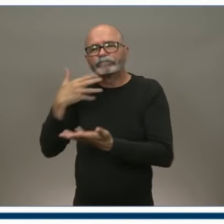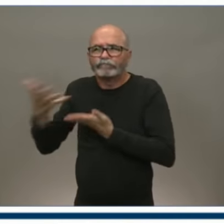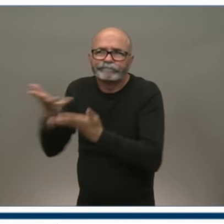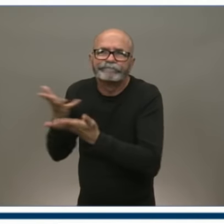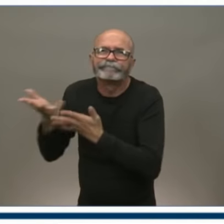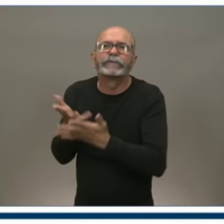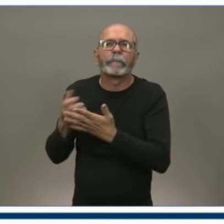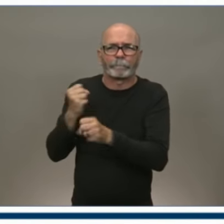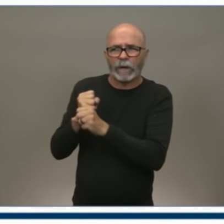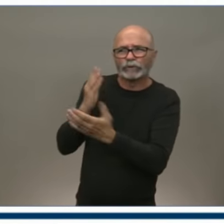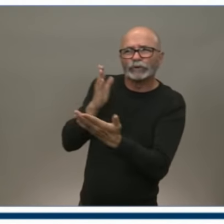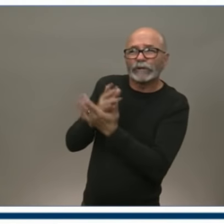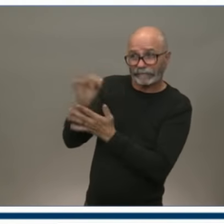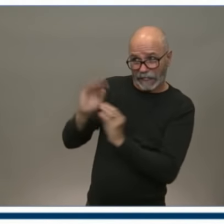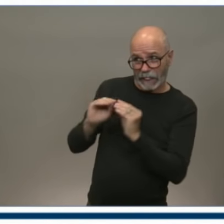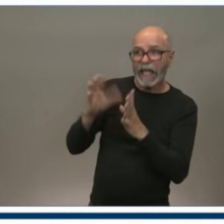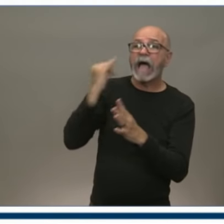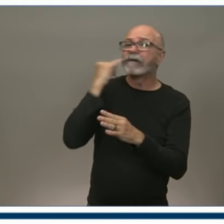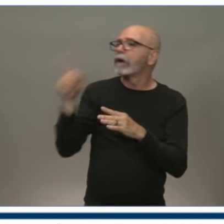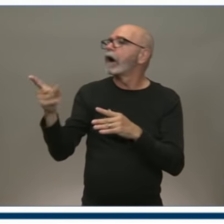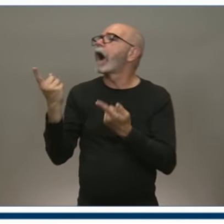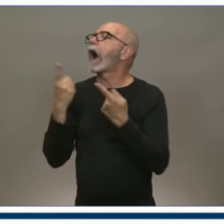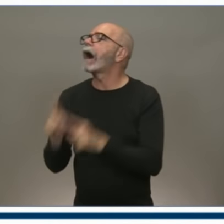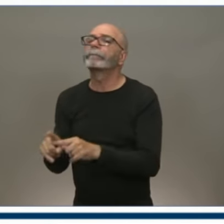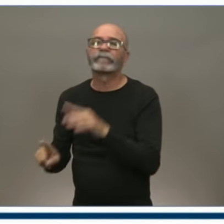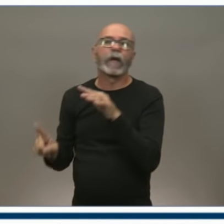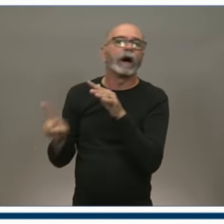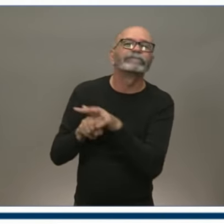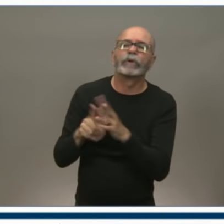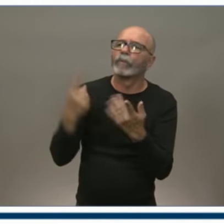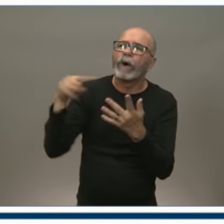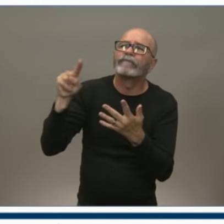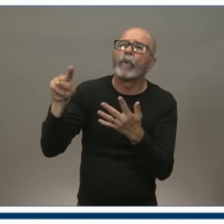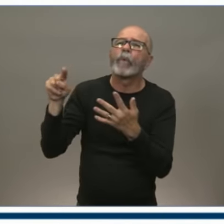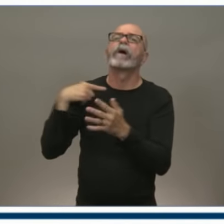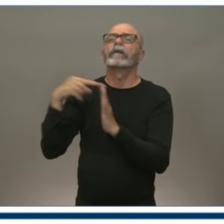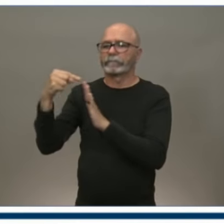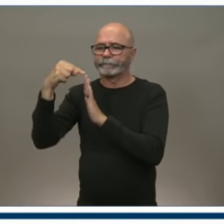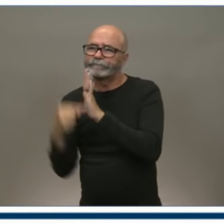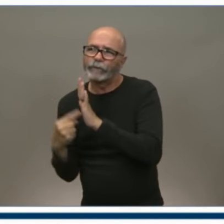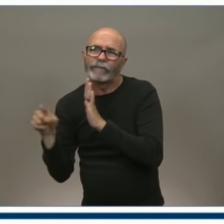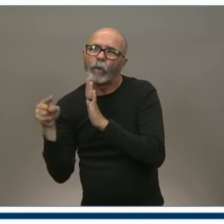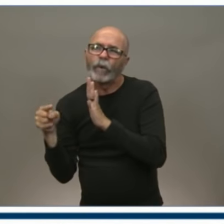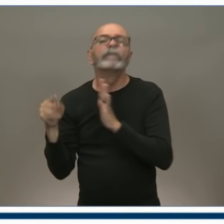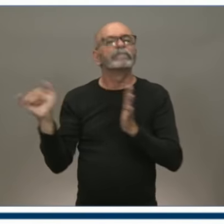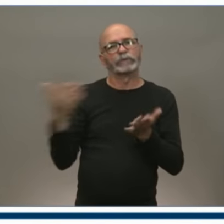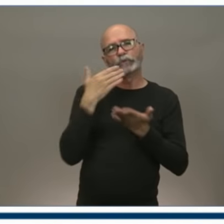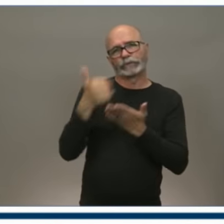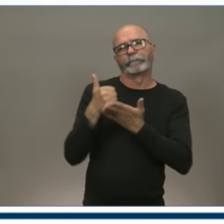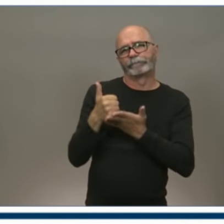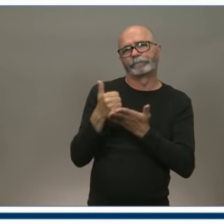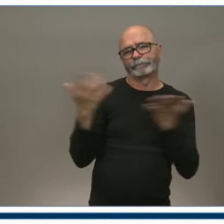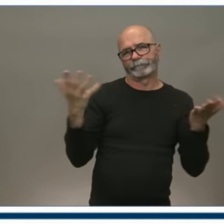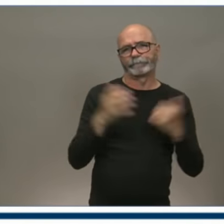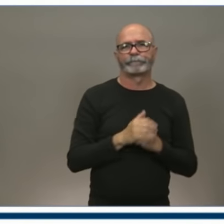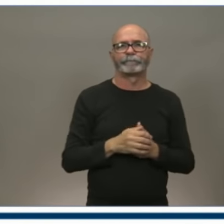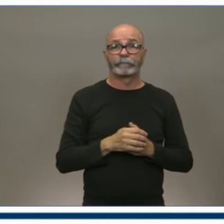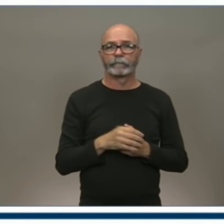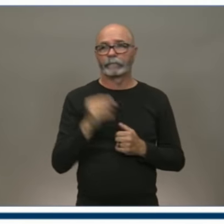clear on what we were asking them to do. Next question will go to Natasha Pace with CTV. Can you